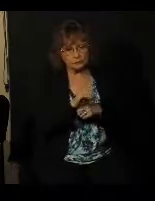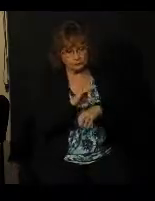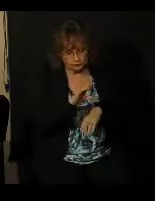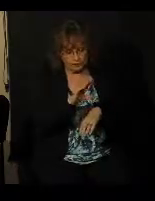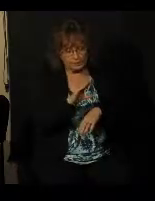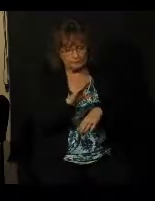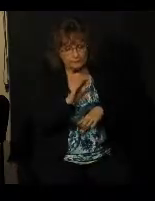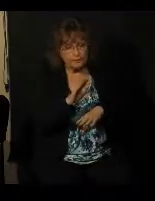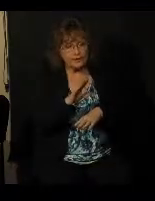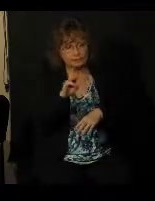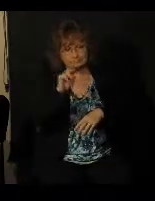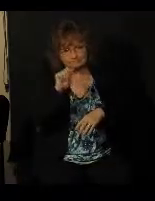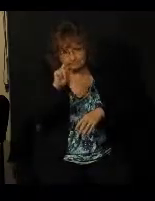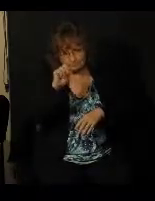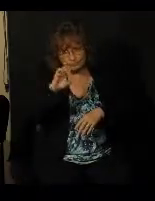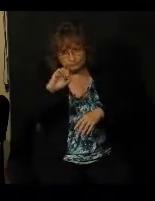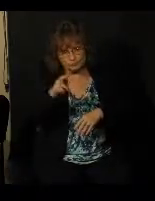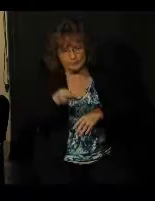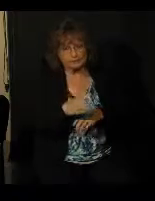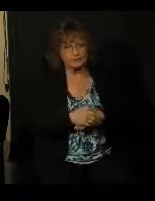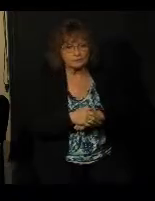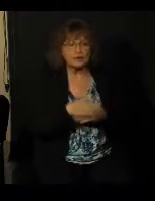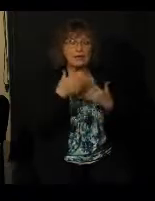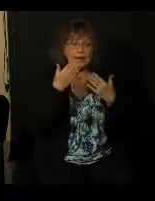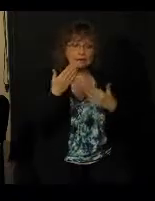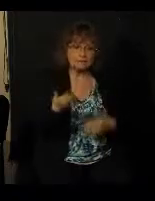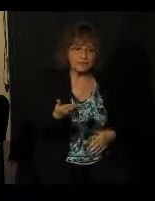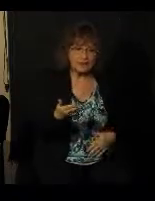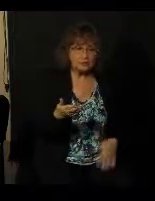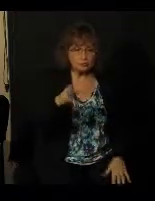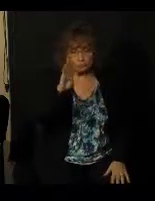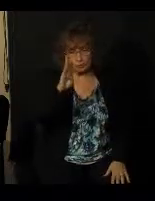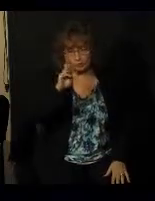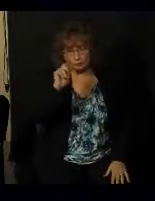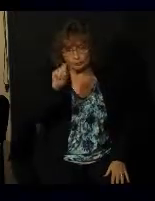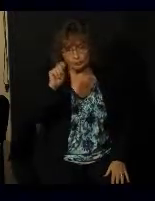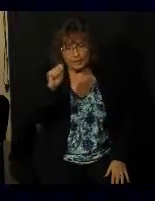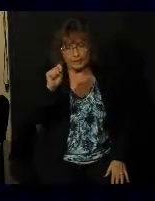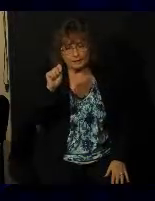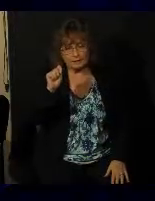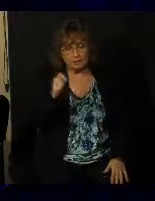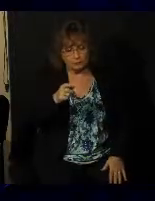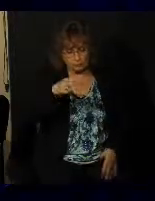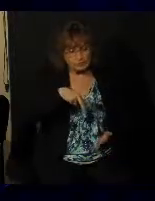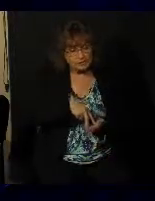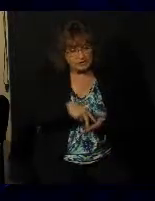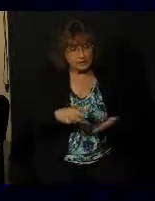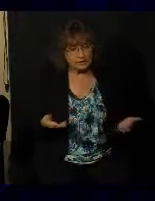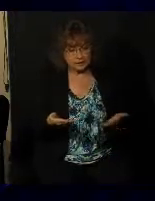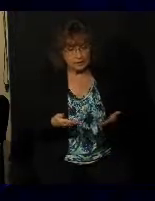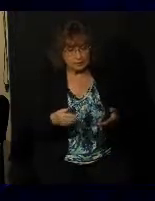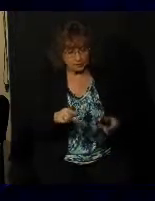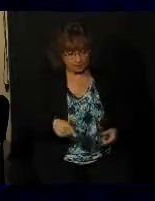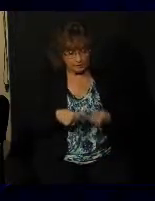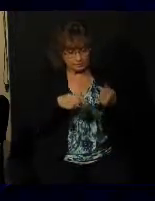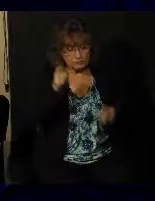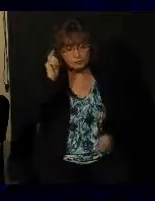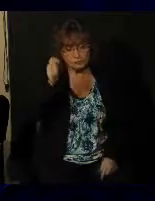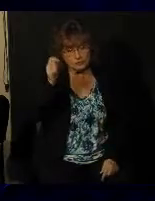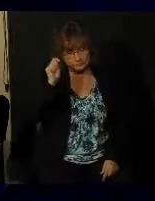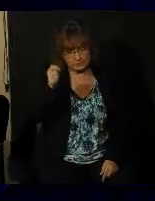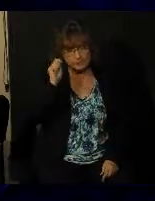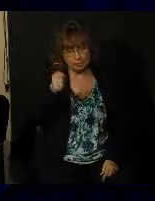you for standing up and letting us see you, because it just makes us want to do more. I don't know about y'all, but it just makes me want to do